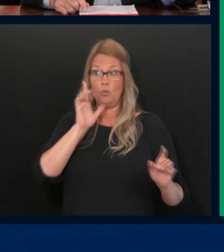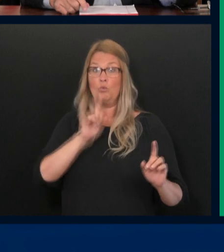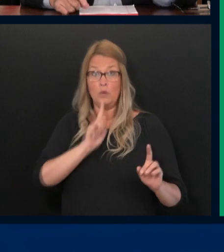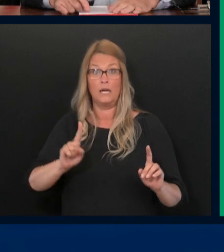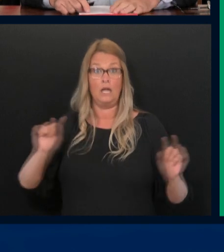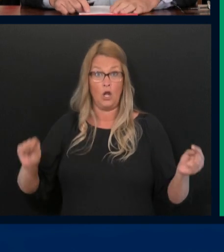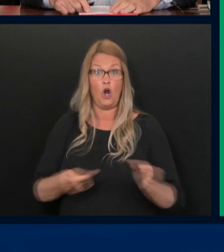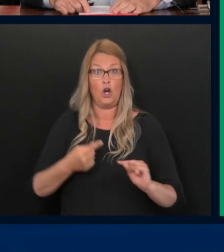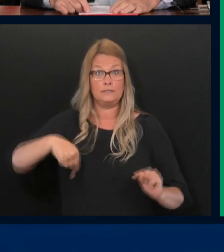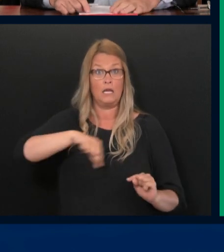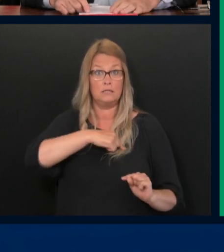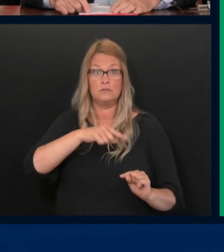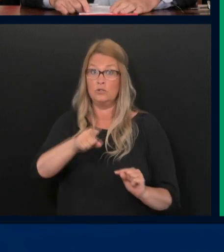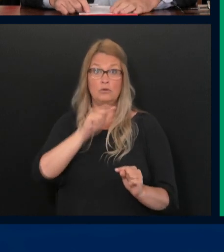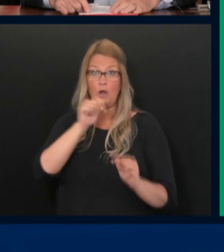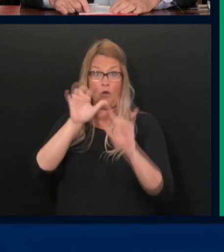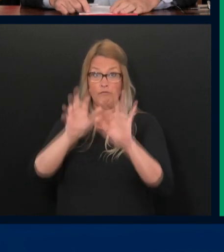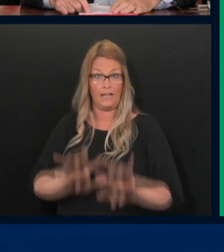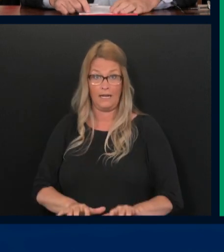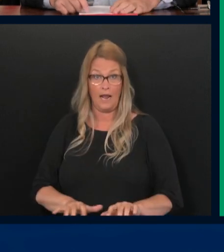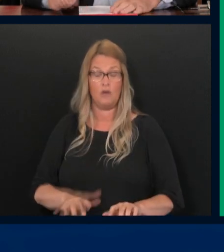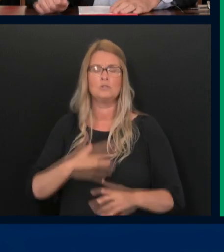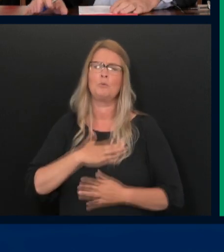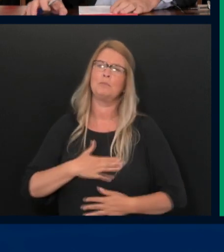so please get counted.